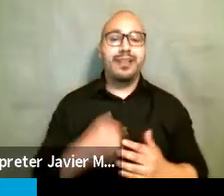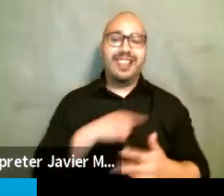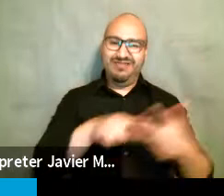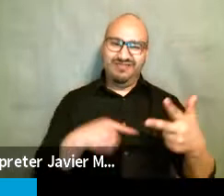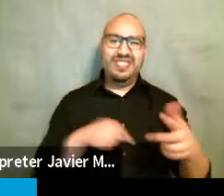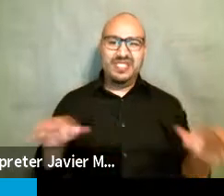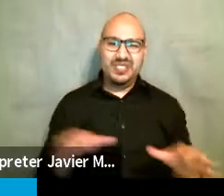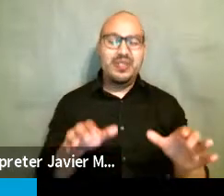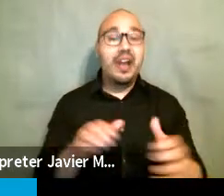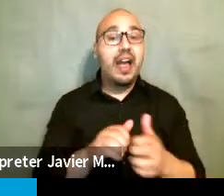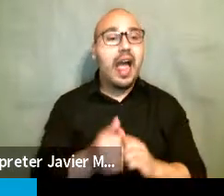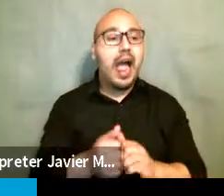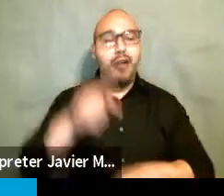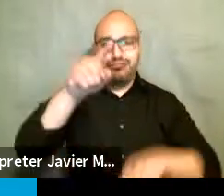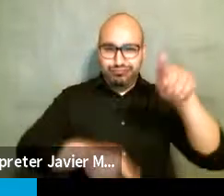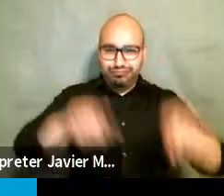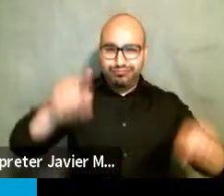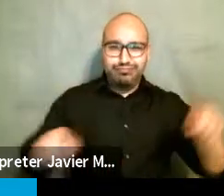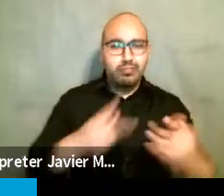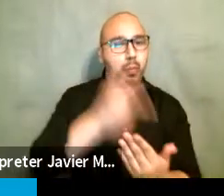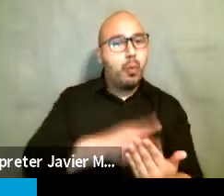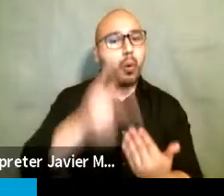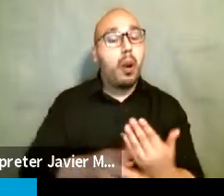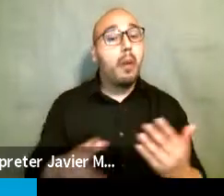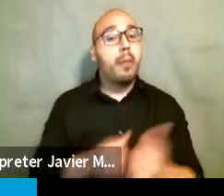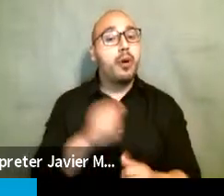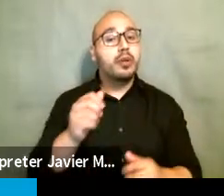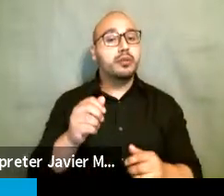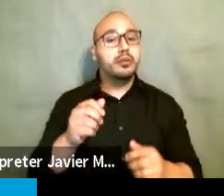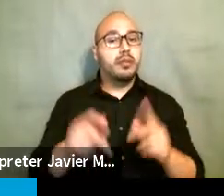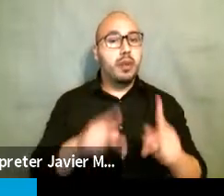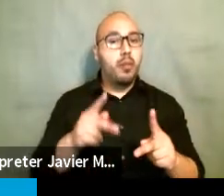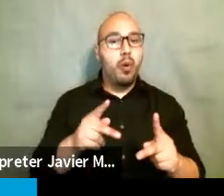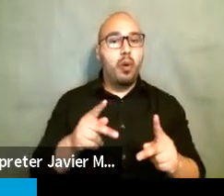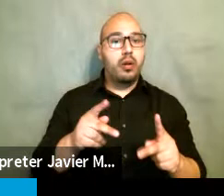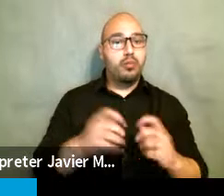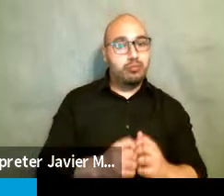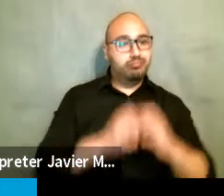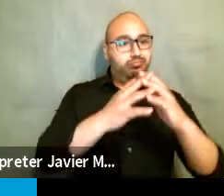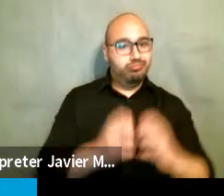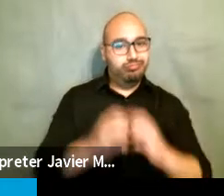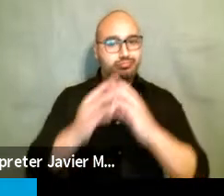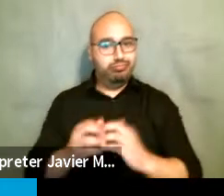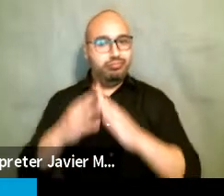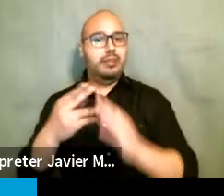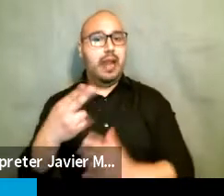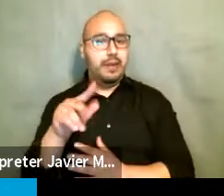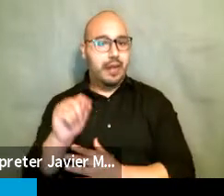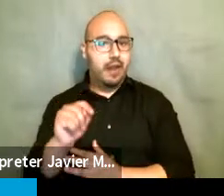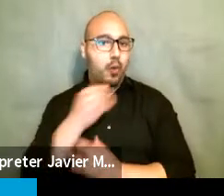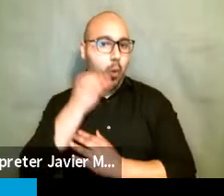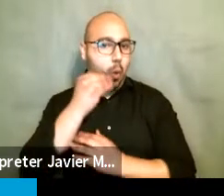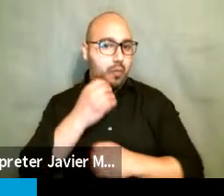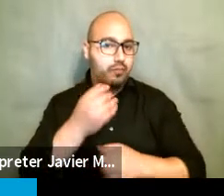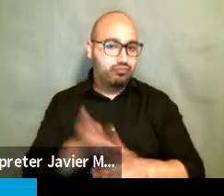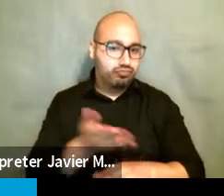do this through a variety of programs. Most people know Habitat for New Home Construction, which is where we partner with